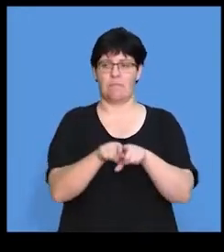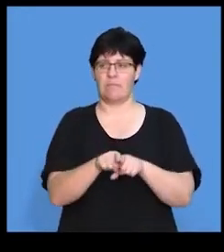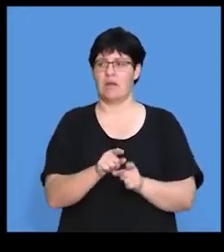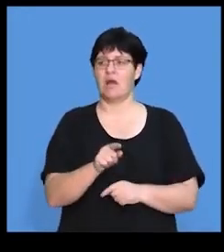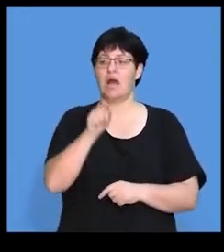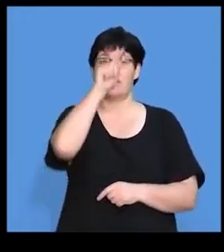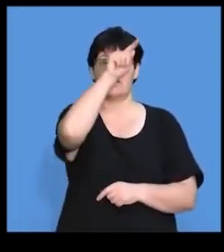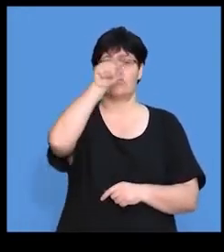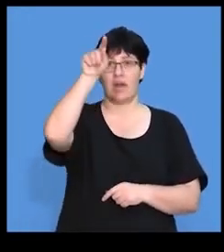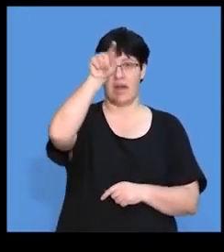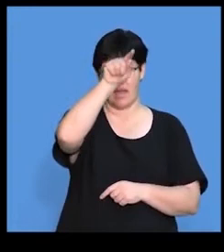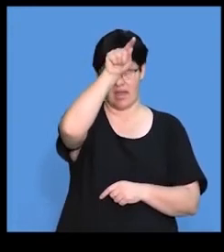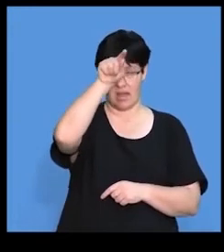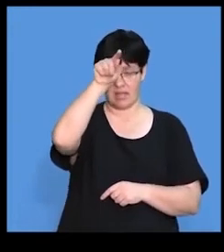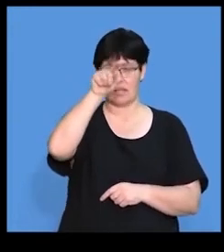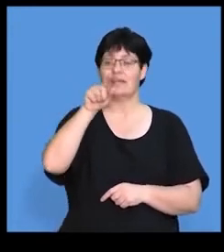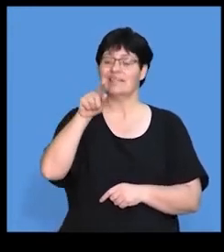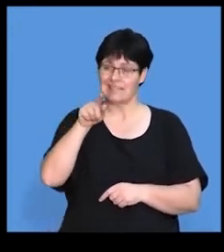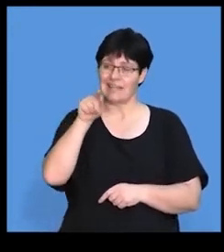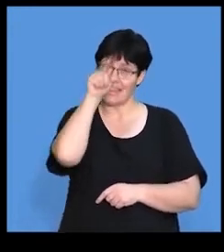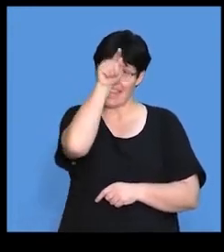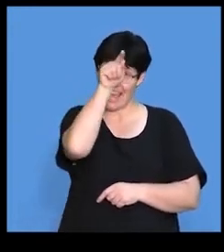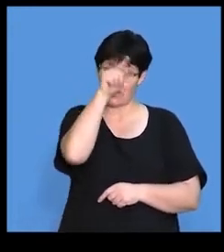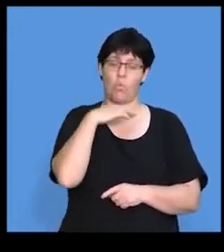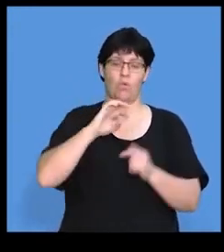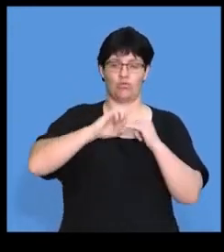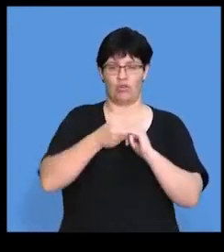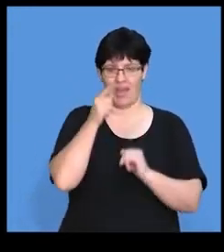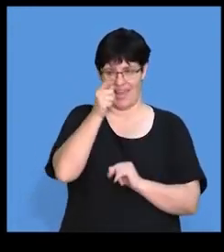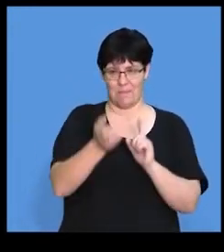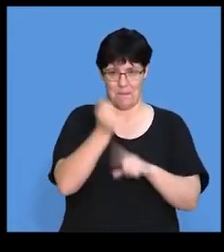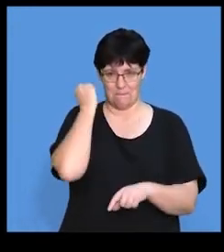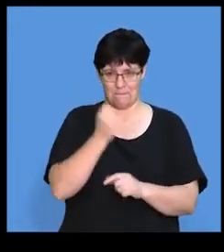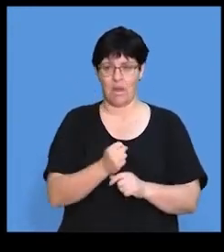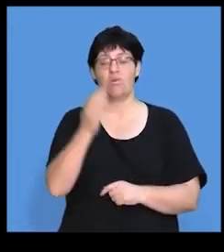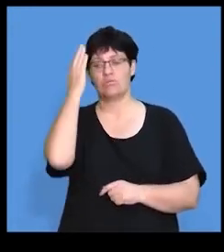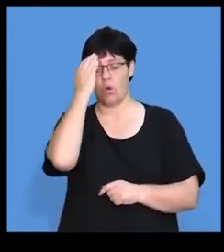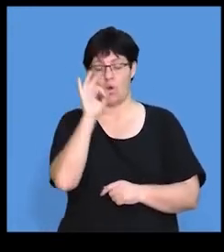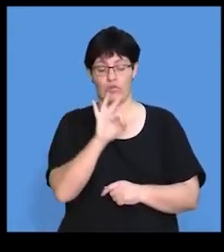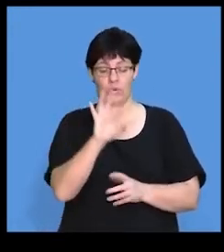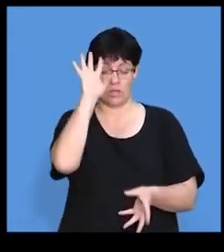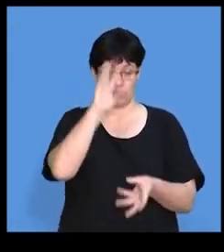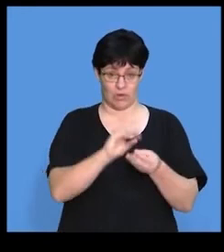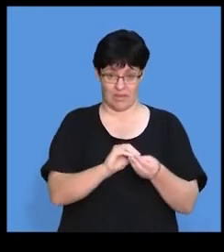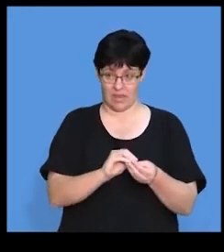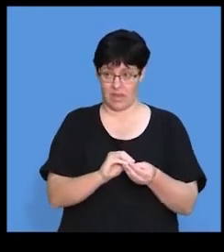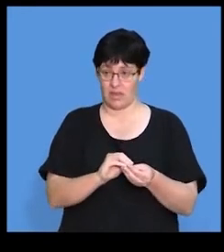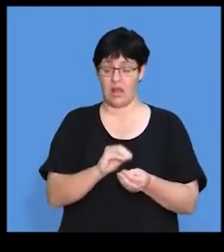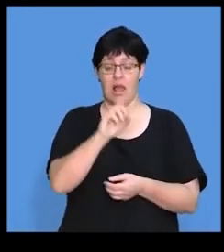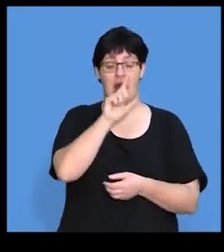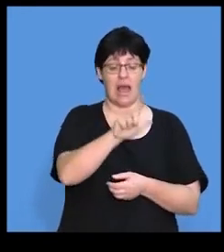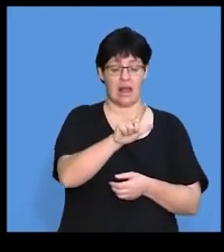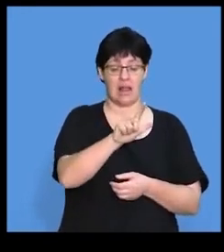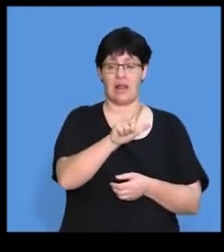degrees. And the angle that we're trying to find the size of is that angle over there. So we know that the three angles together,